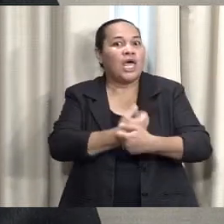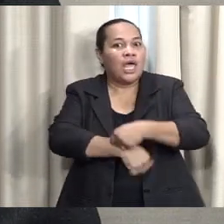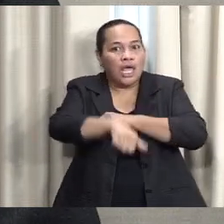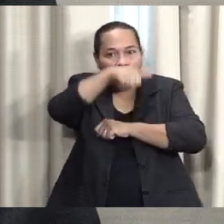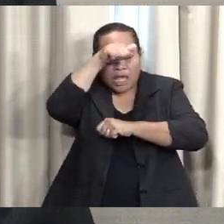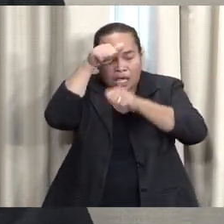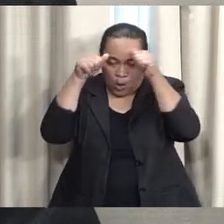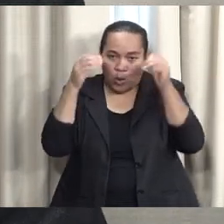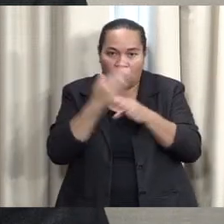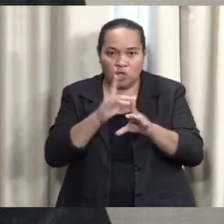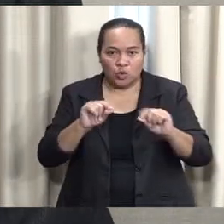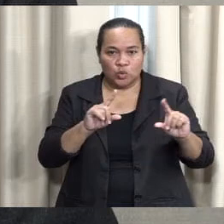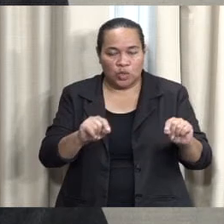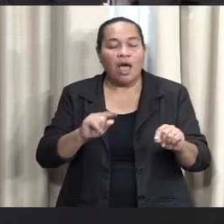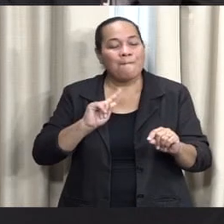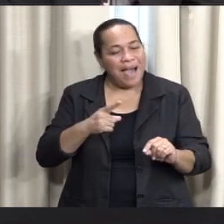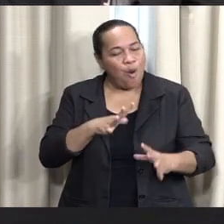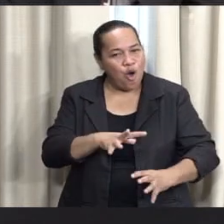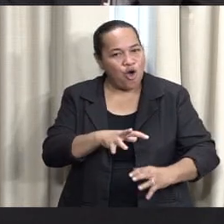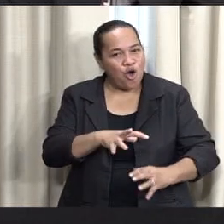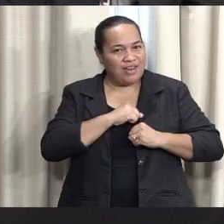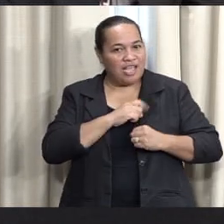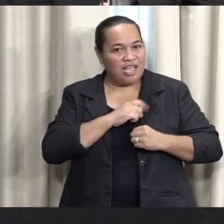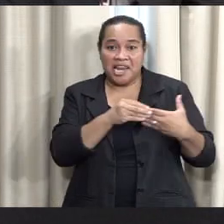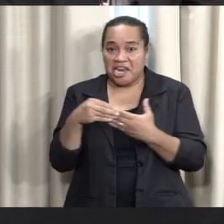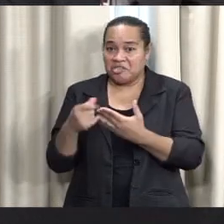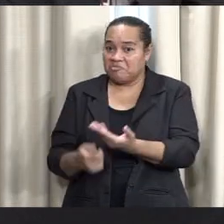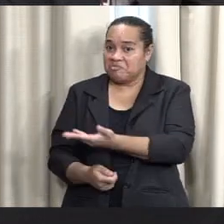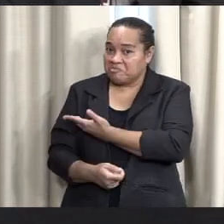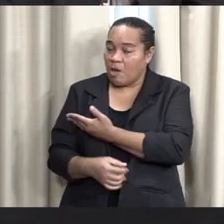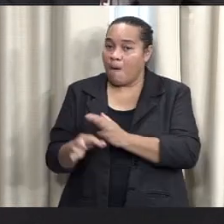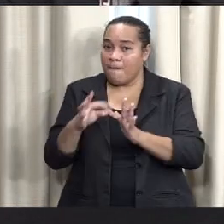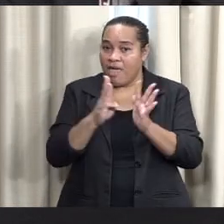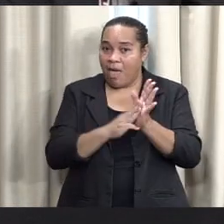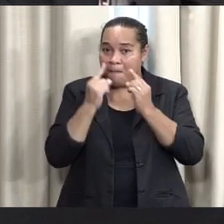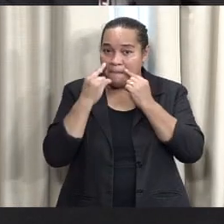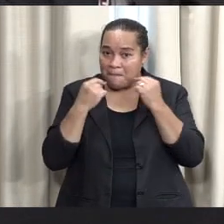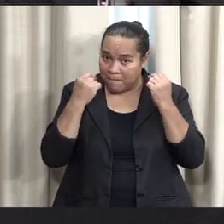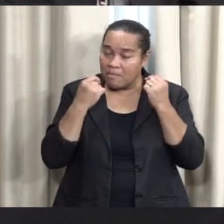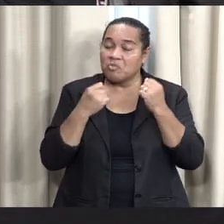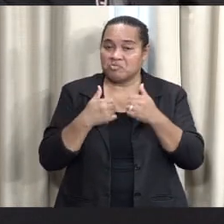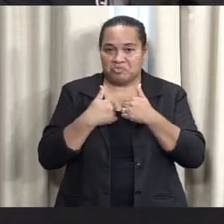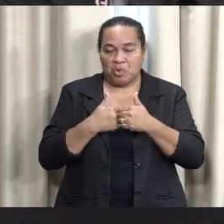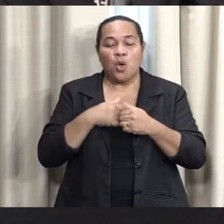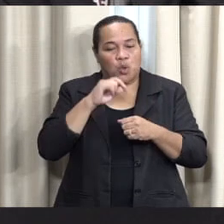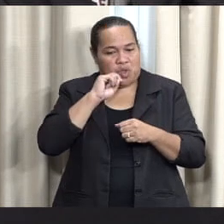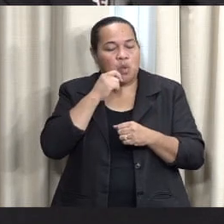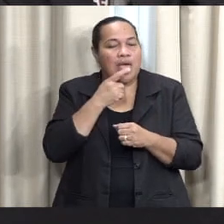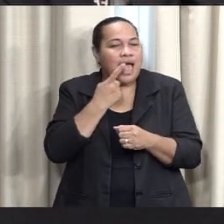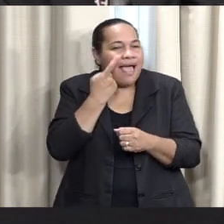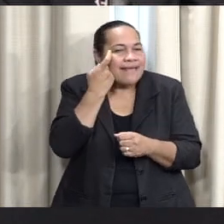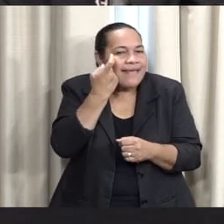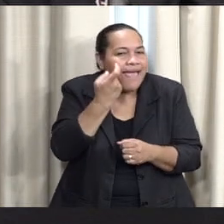but we are confident under the leadership of the Honorable Prime Minister that we would be dealing with this very, very